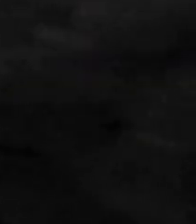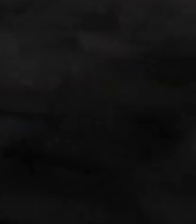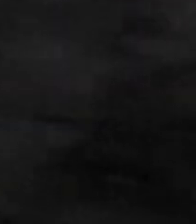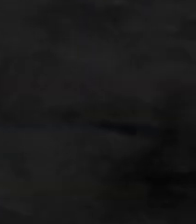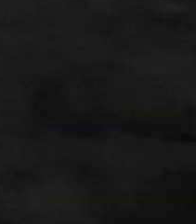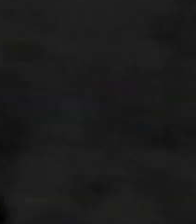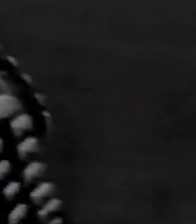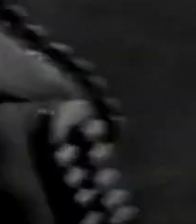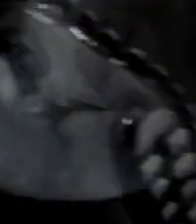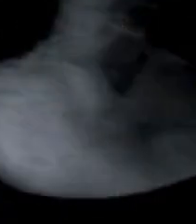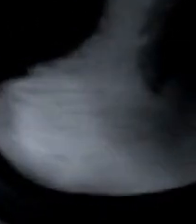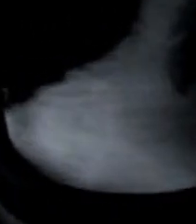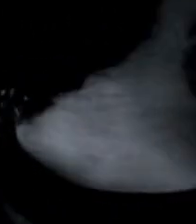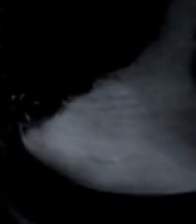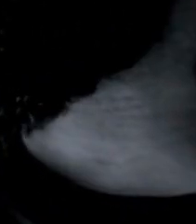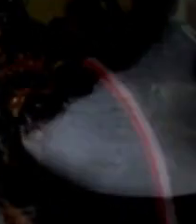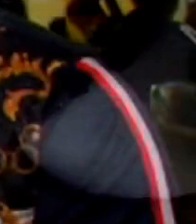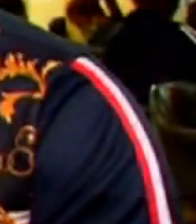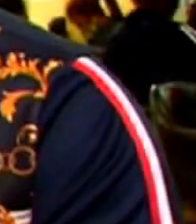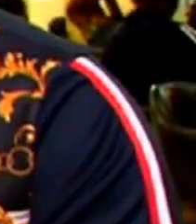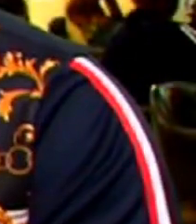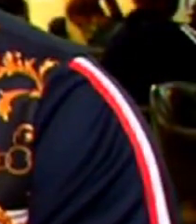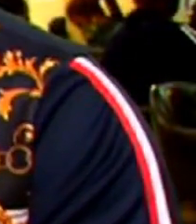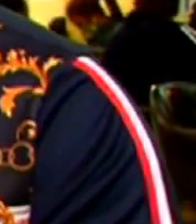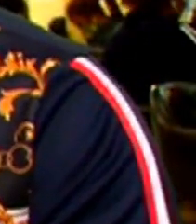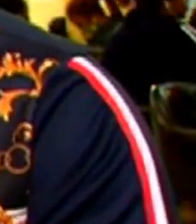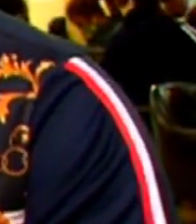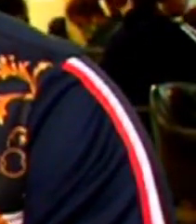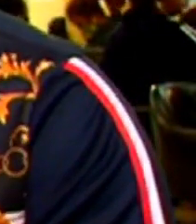packed with hope and inspiration. I don't need to rely on government